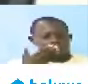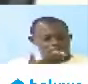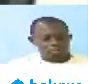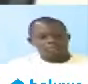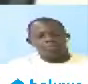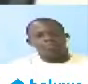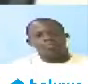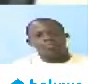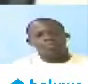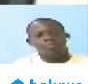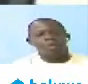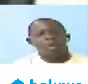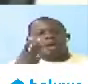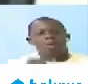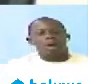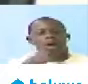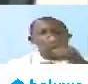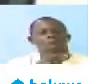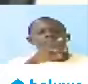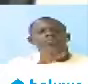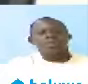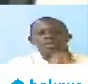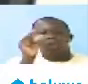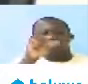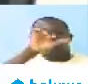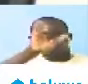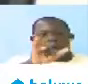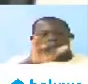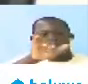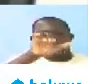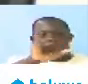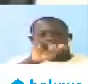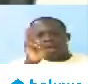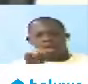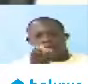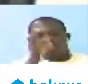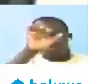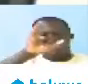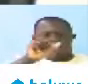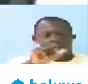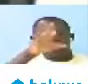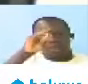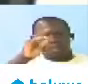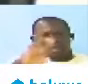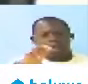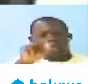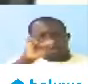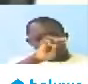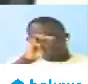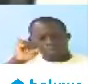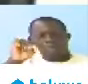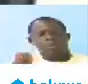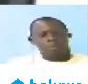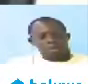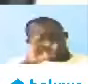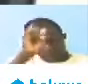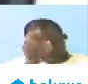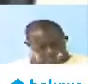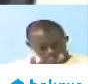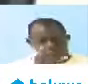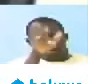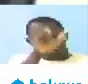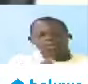Rotendan? How about Drame? Yaya Drame. Yes. Yaya Drame was part of us. Yaya Drame for